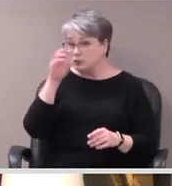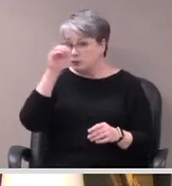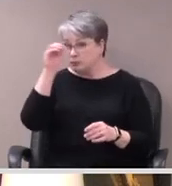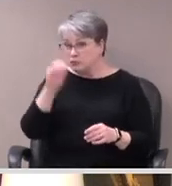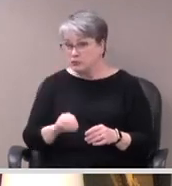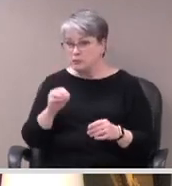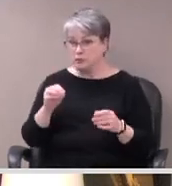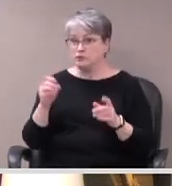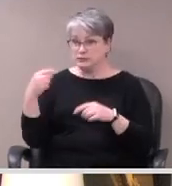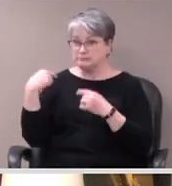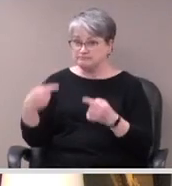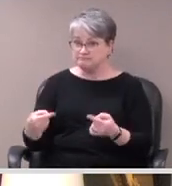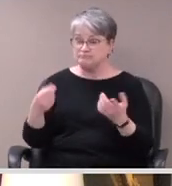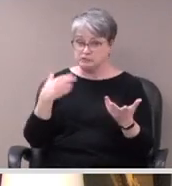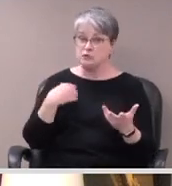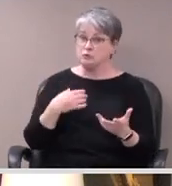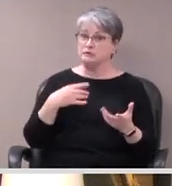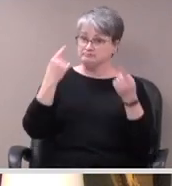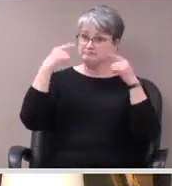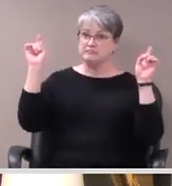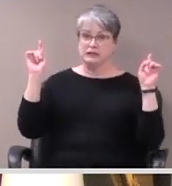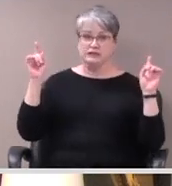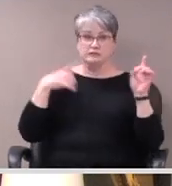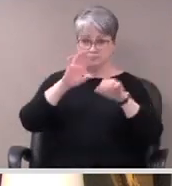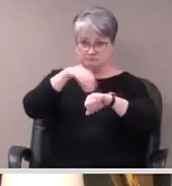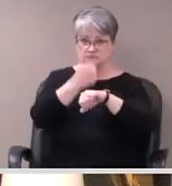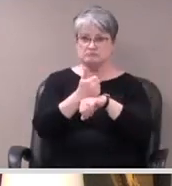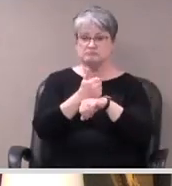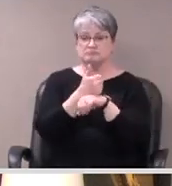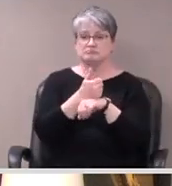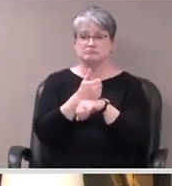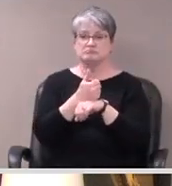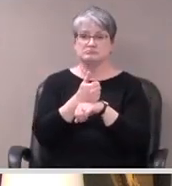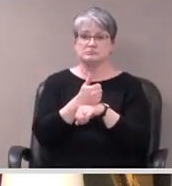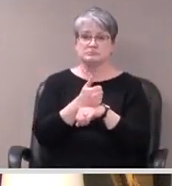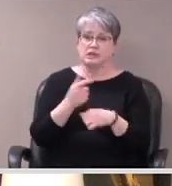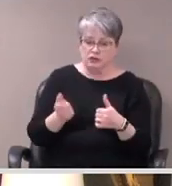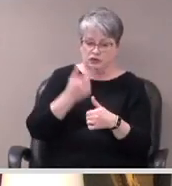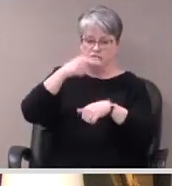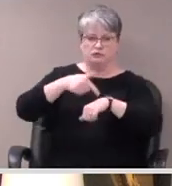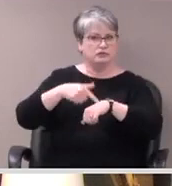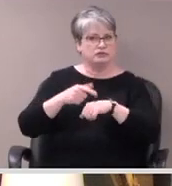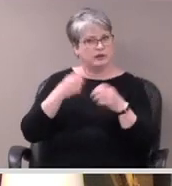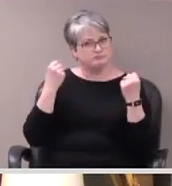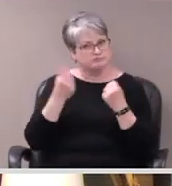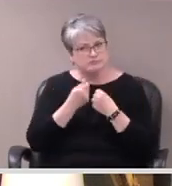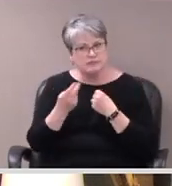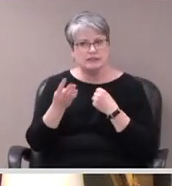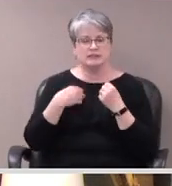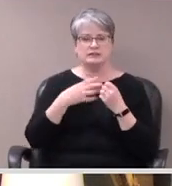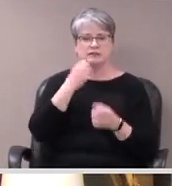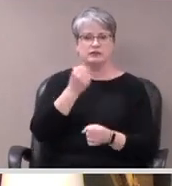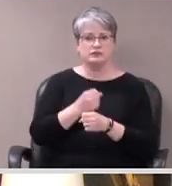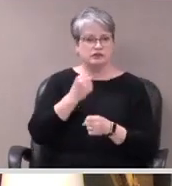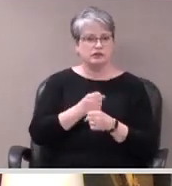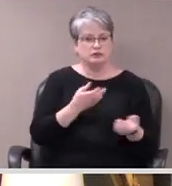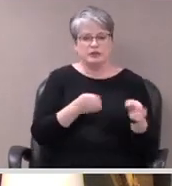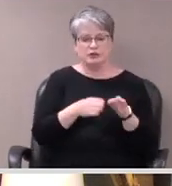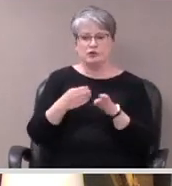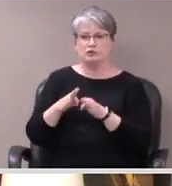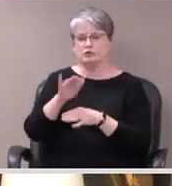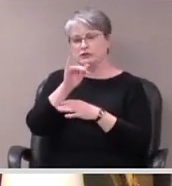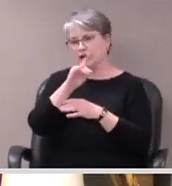items that we feel we have successfully established. For the first time in several years, we were also able to close out some items on our